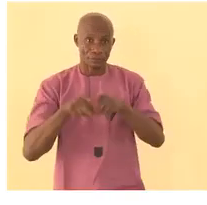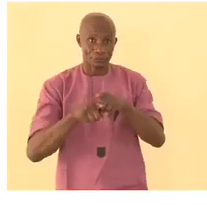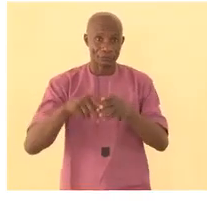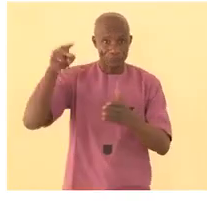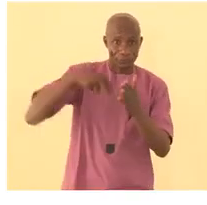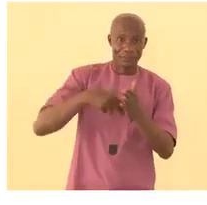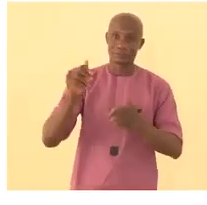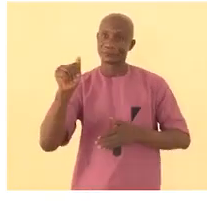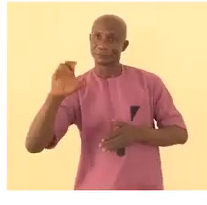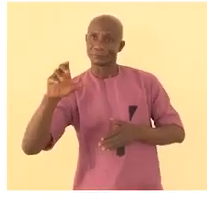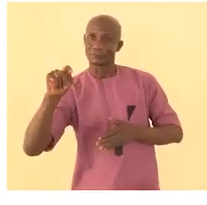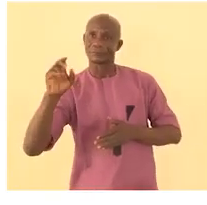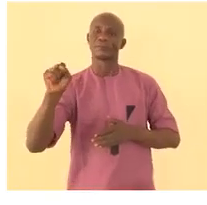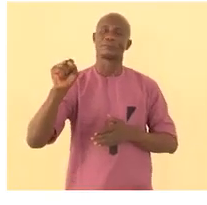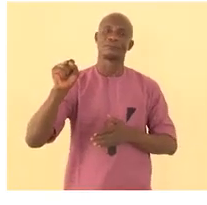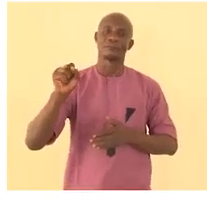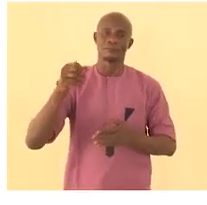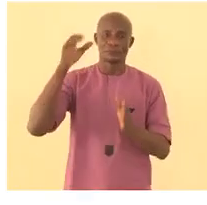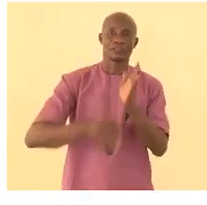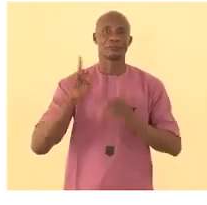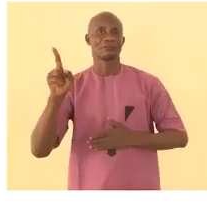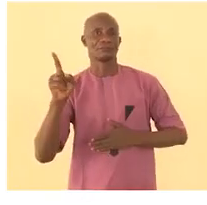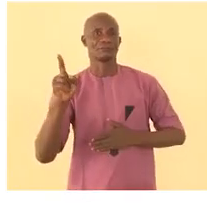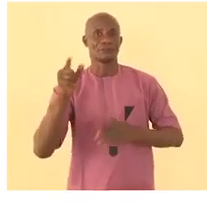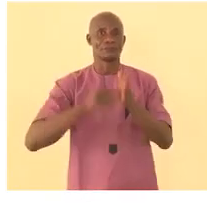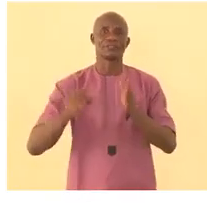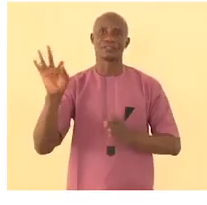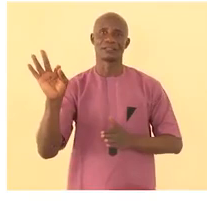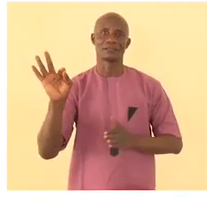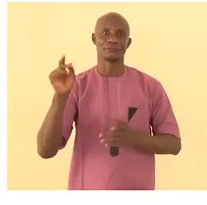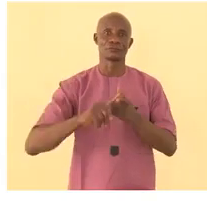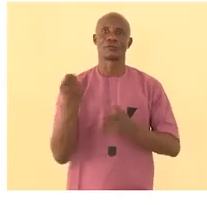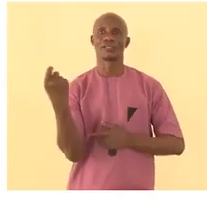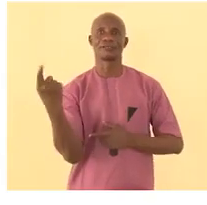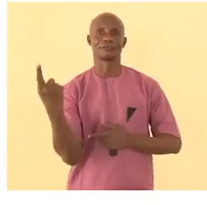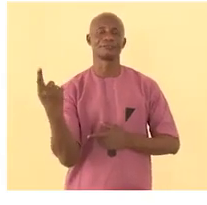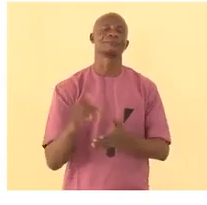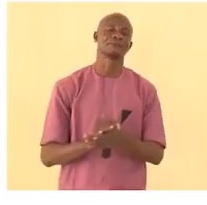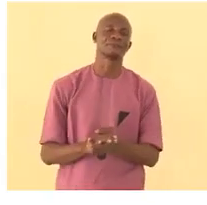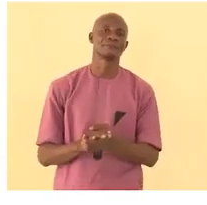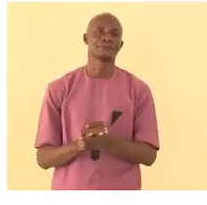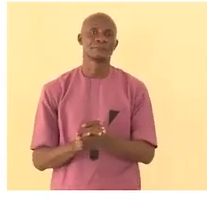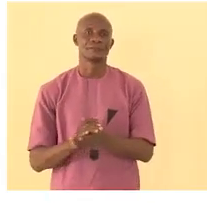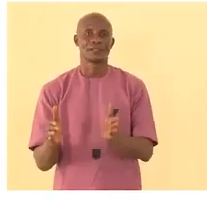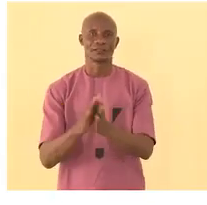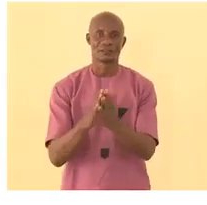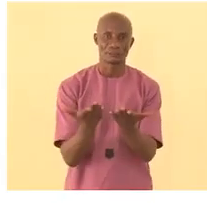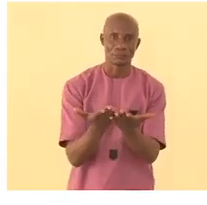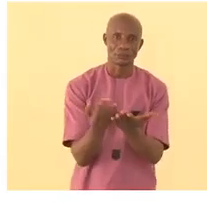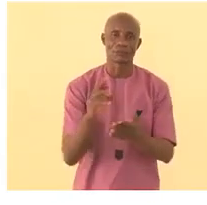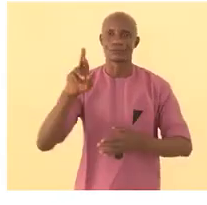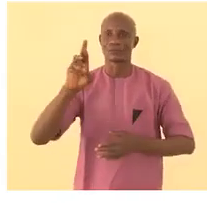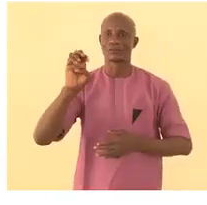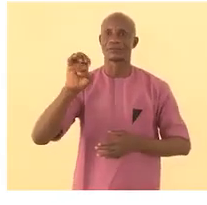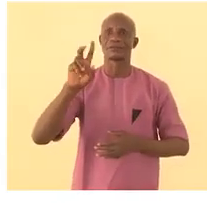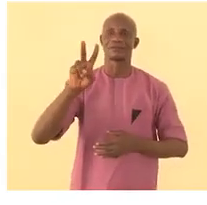We also read in the Acts of the Apostles chapter 1 verses 9 to 11. And in the book of Revelation,